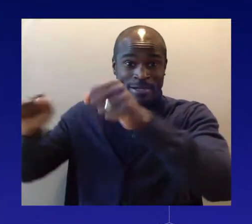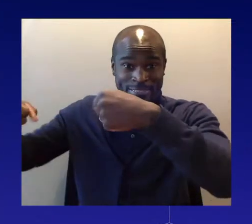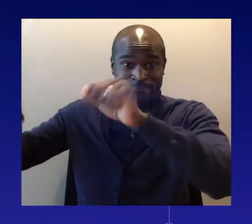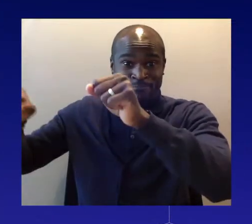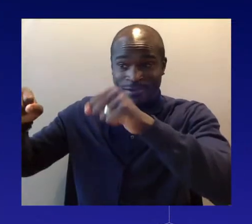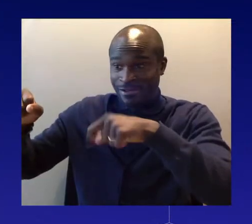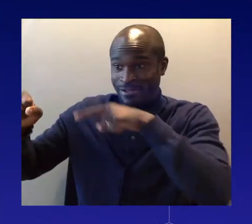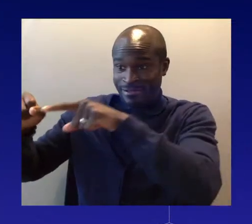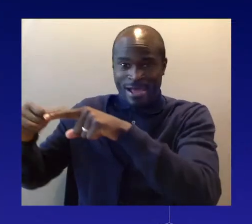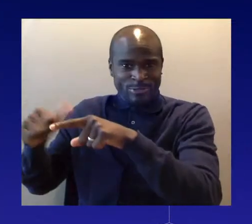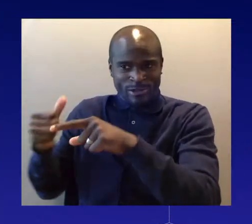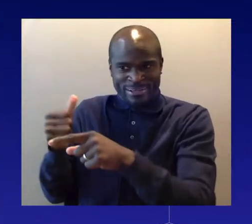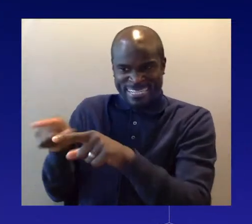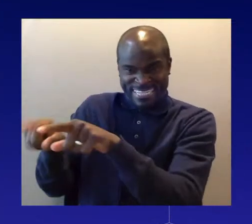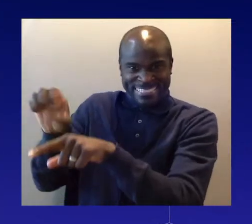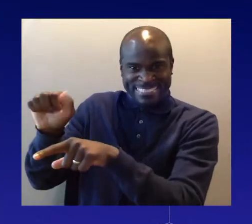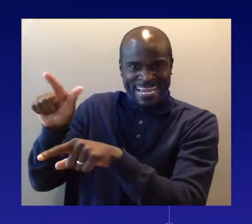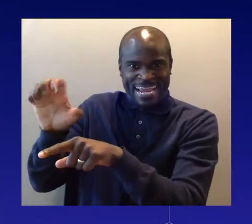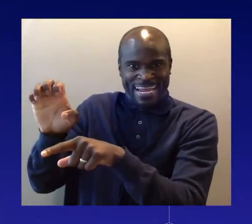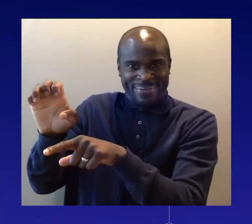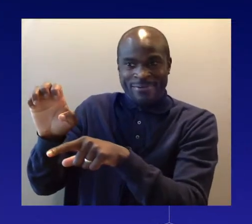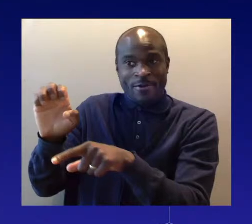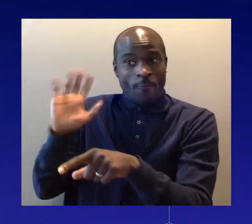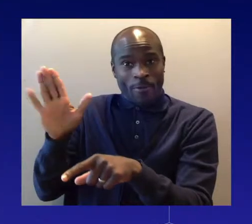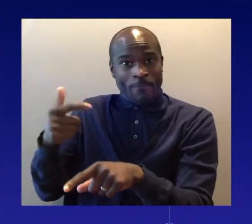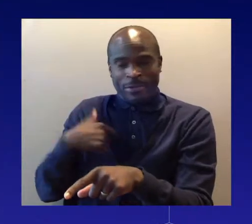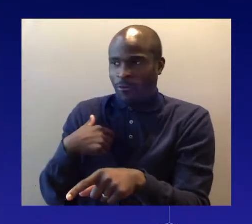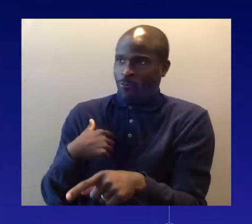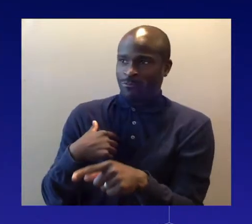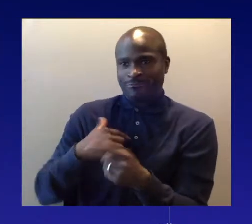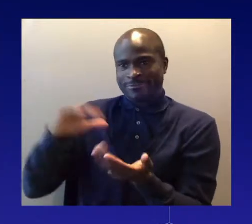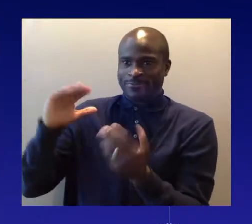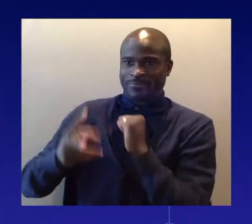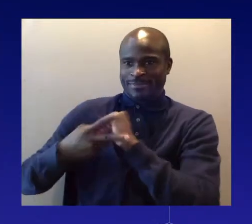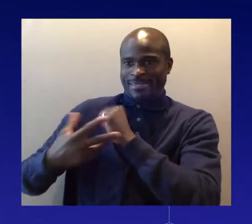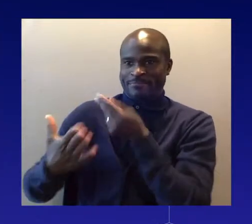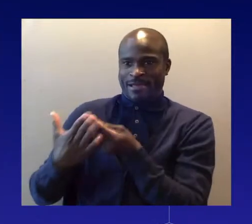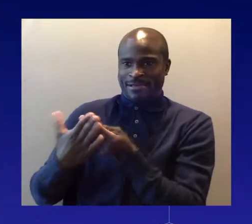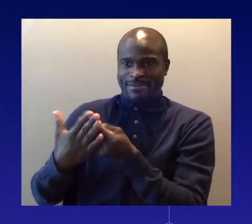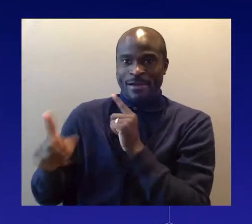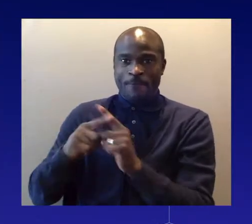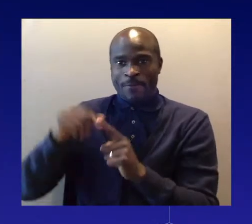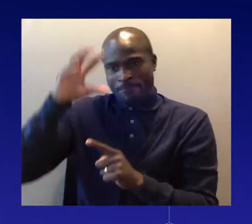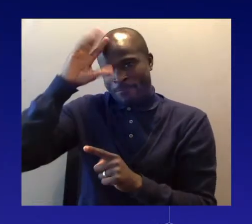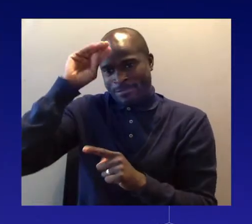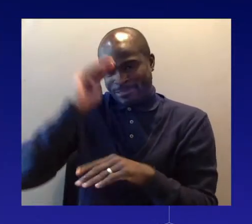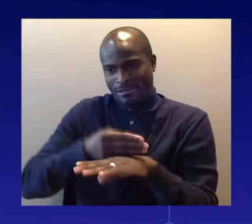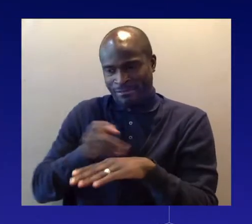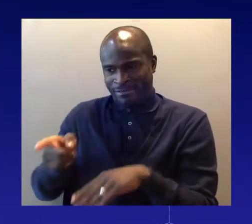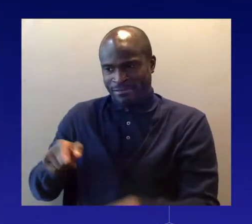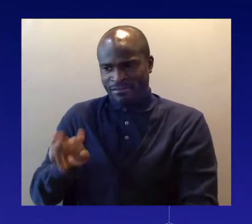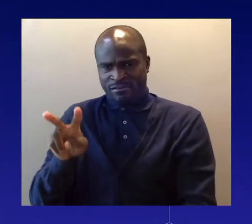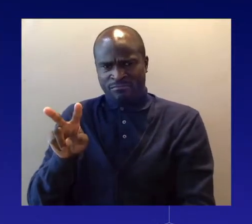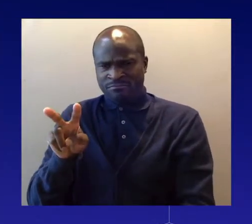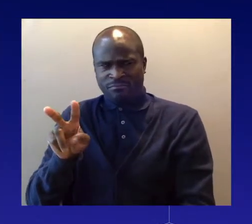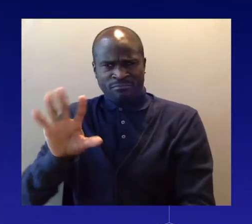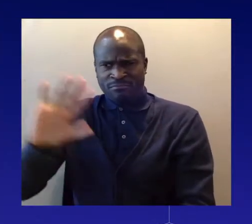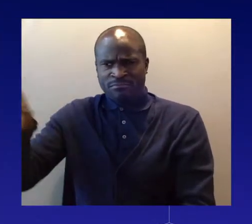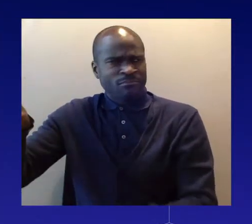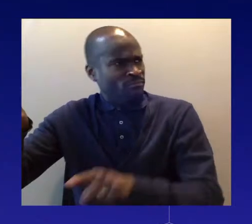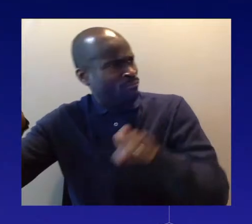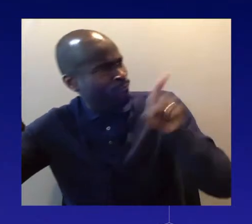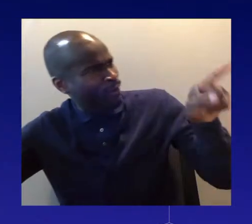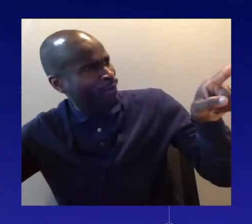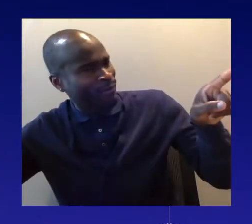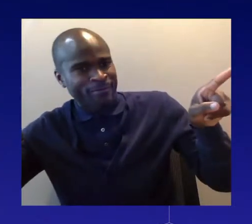bike? But that's what our patients are, in some ways, in the communities. The reality is when we talk about quality, there is getting